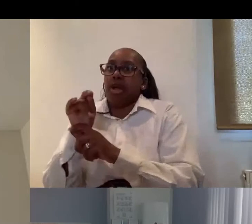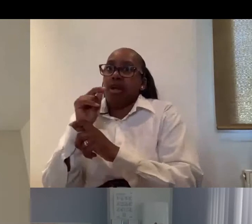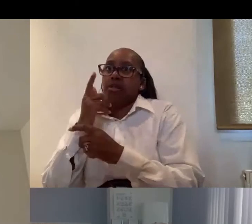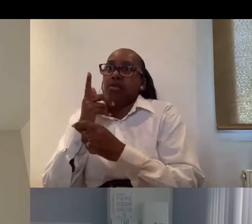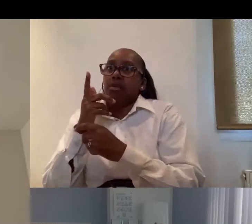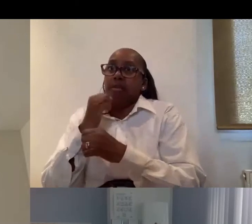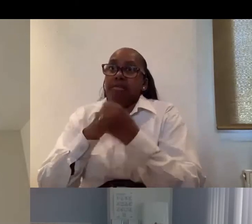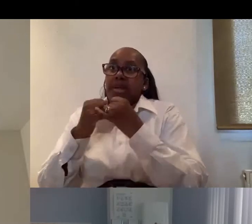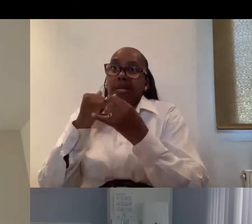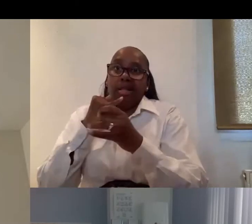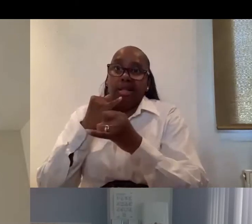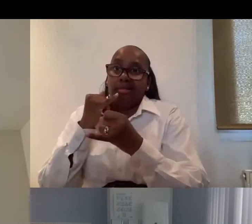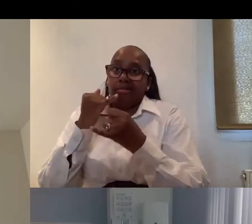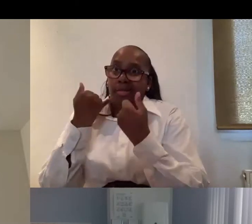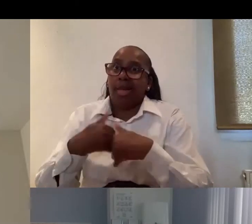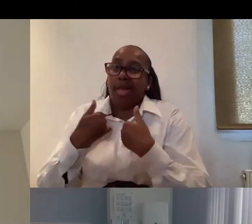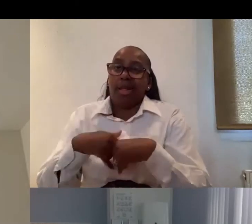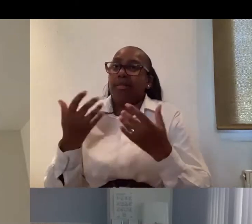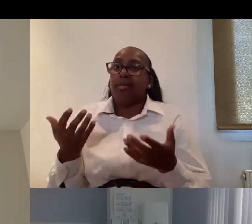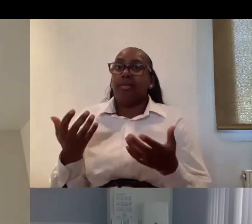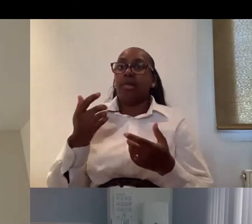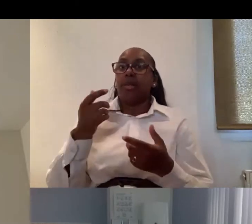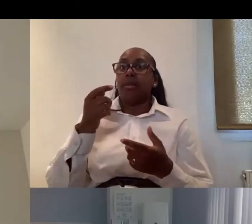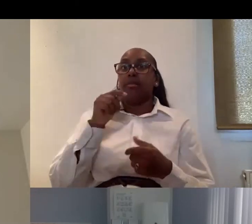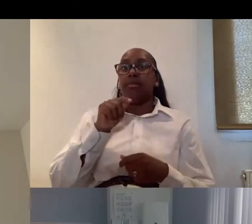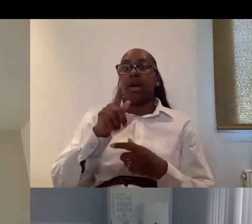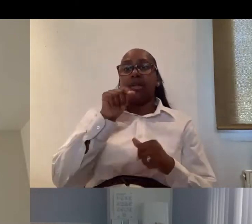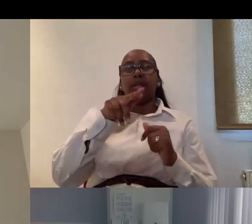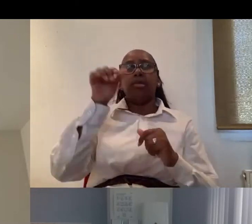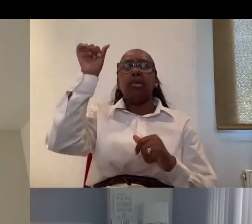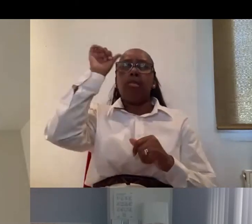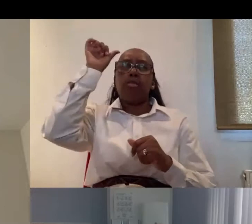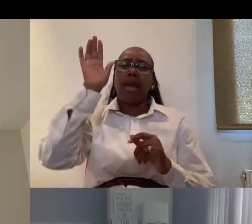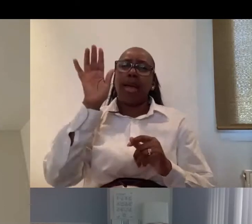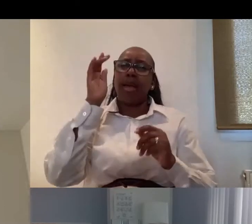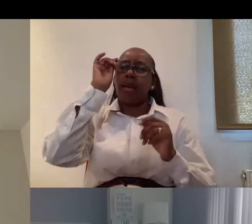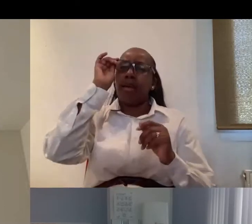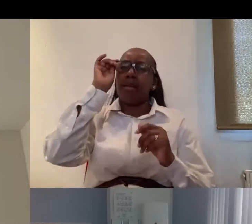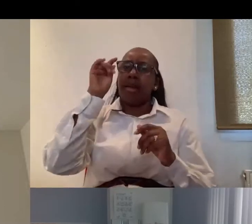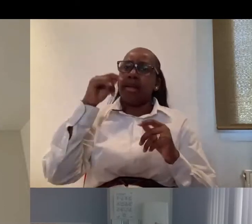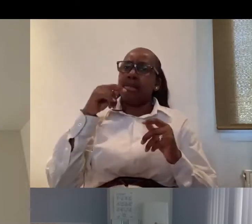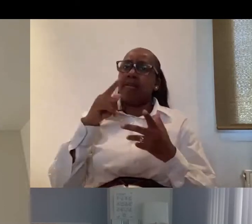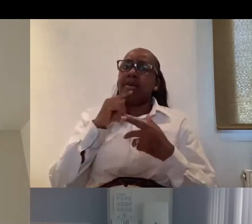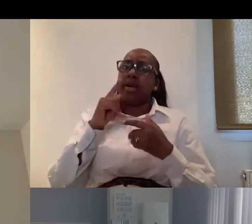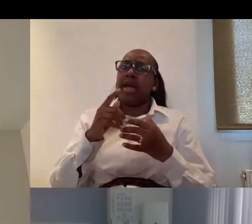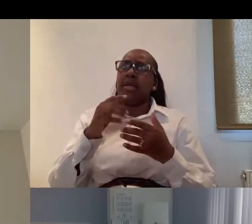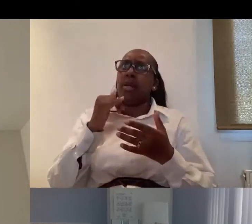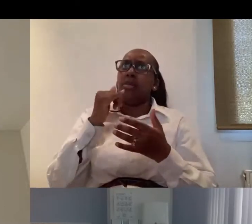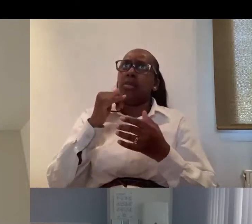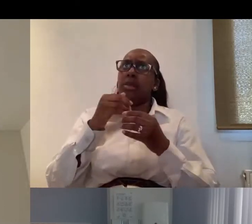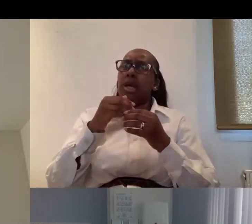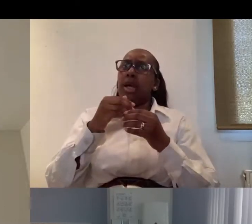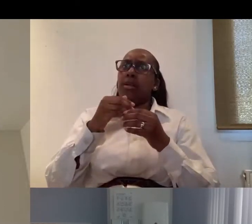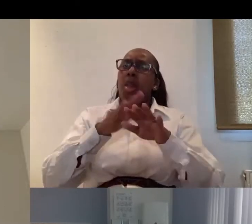COVID-19. So nobody, as far as I'm aware, has ever suffered any significant long-term